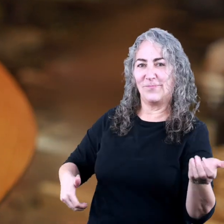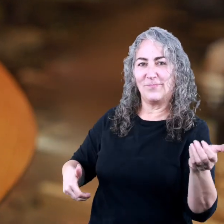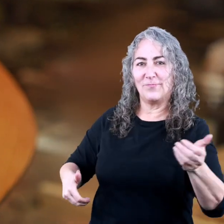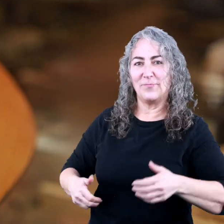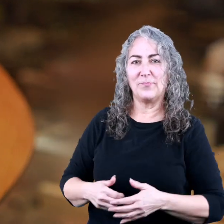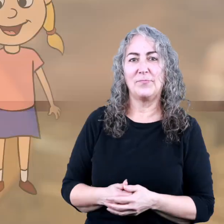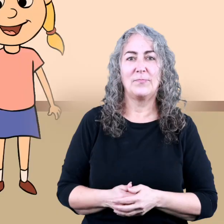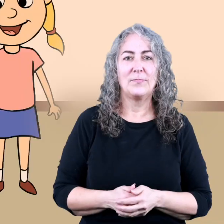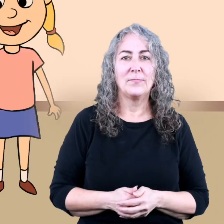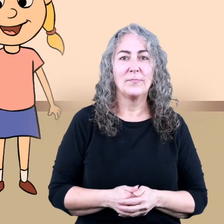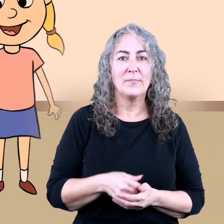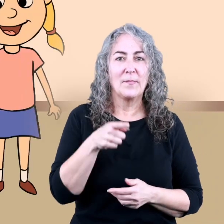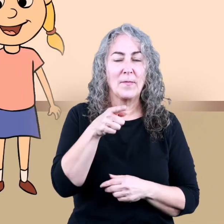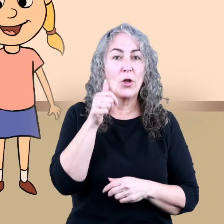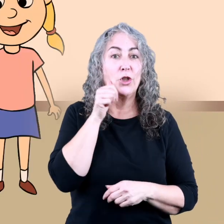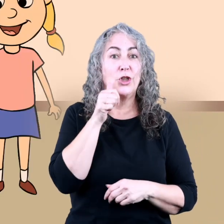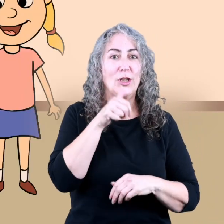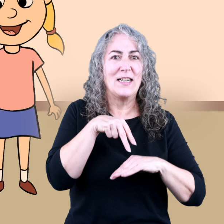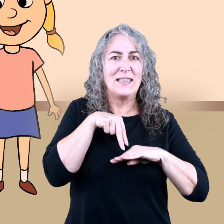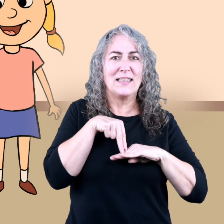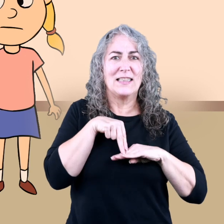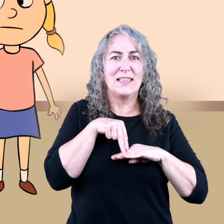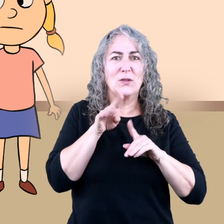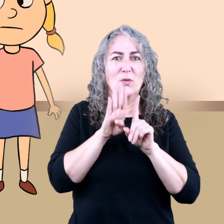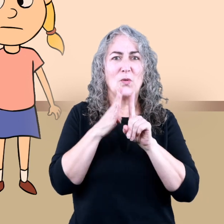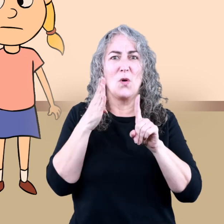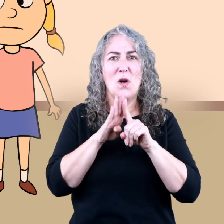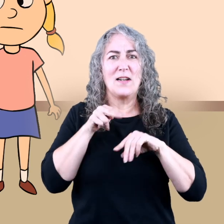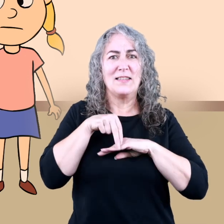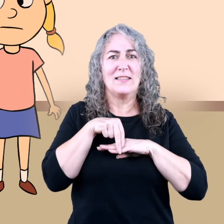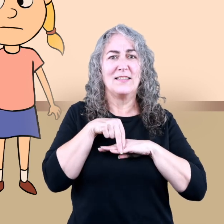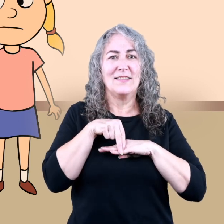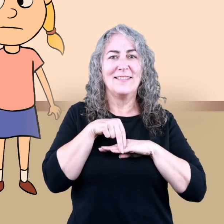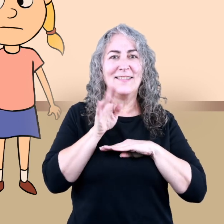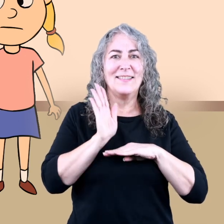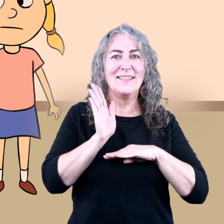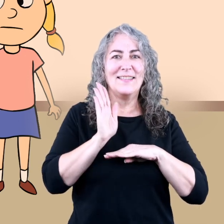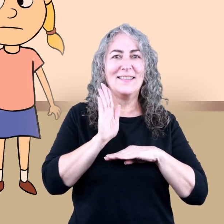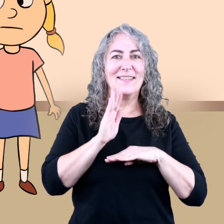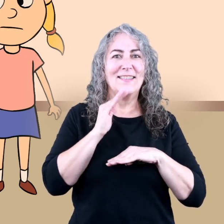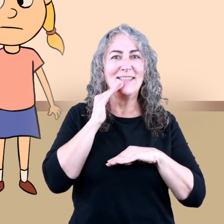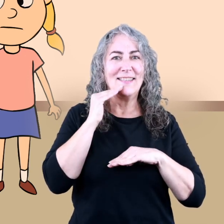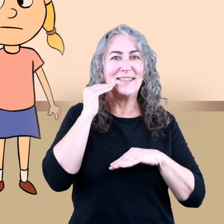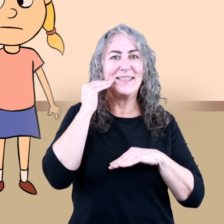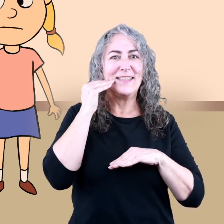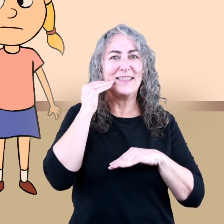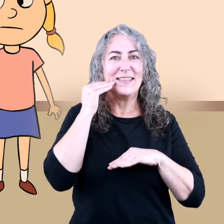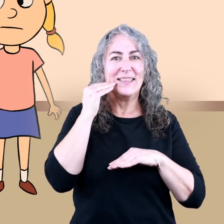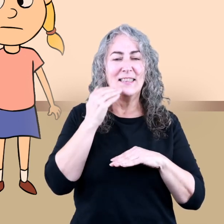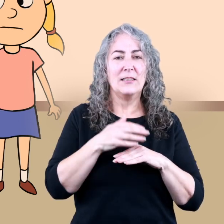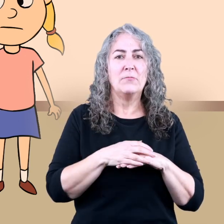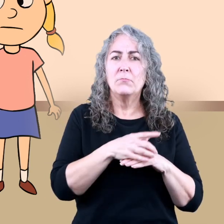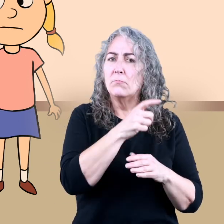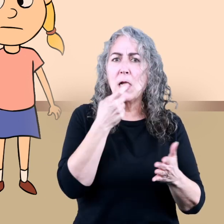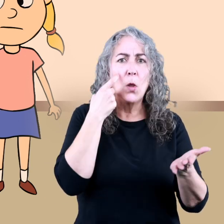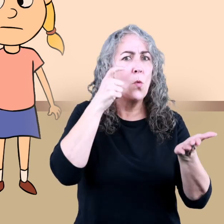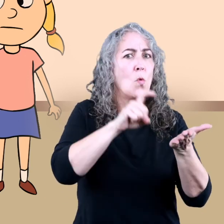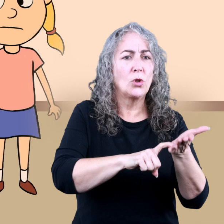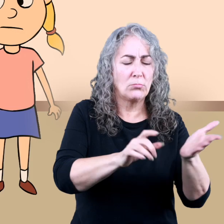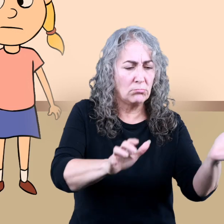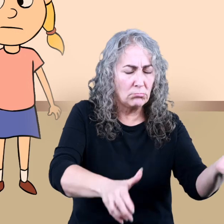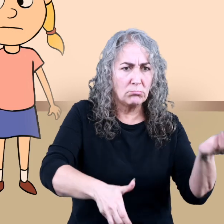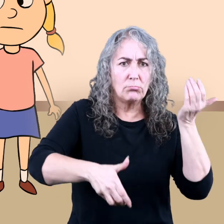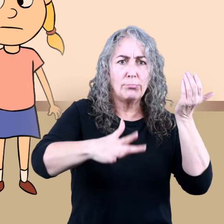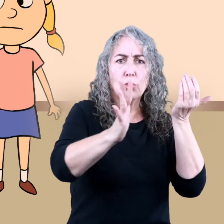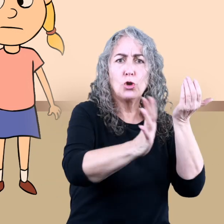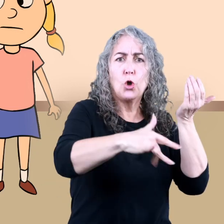guitar. Mandy stood in the doorway, her excited smile now completely gone. Bradley didn't notice